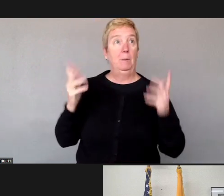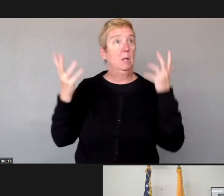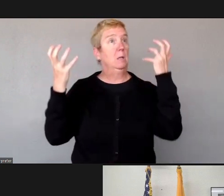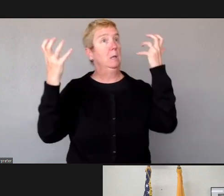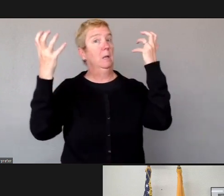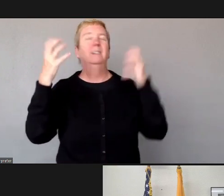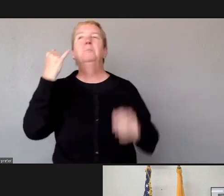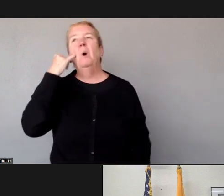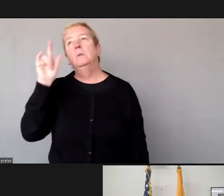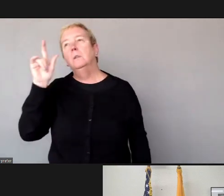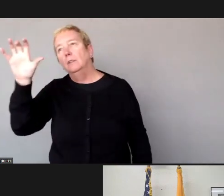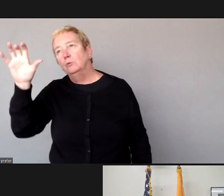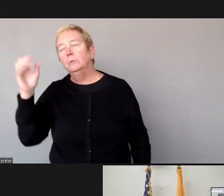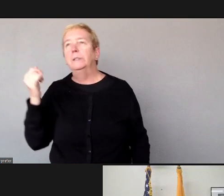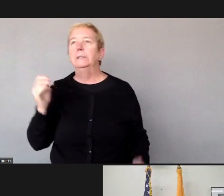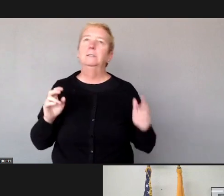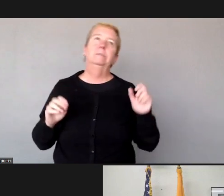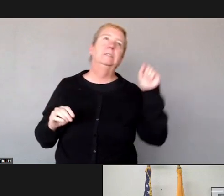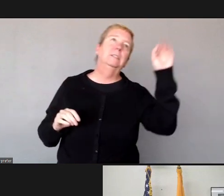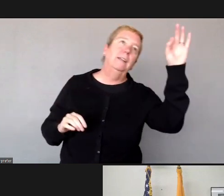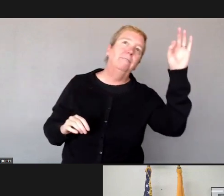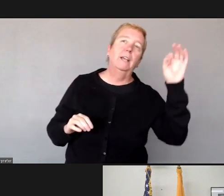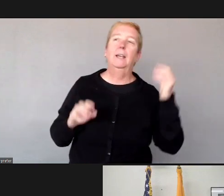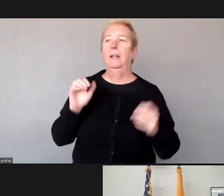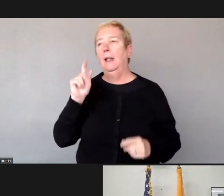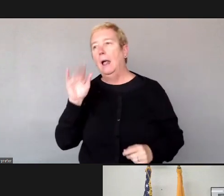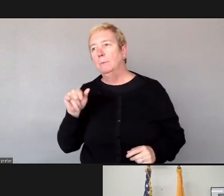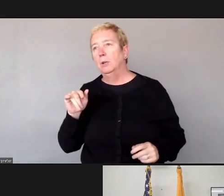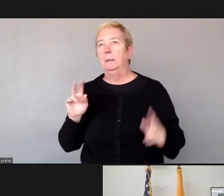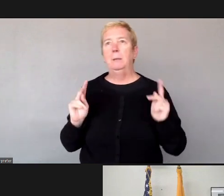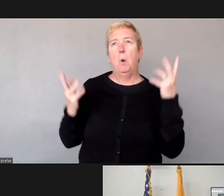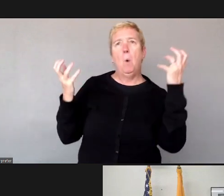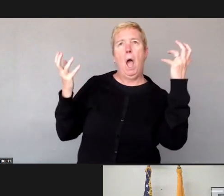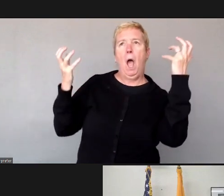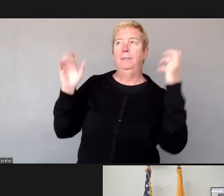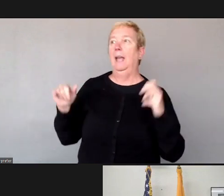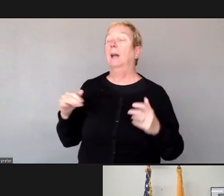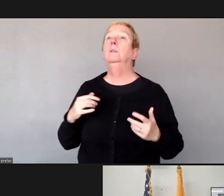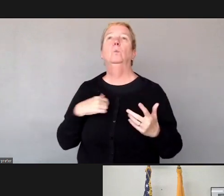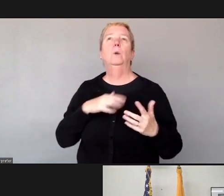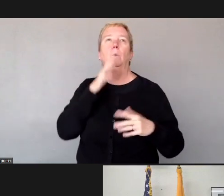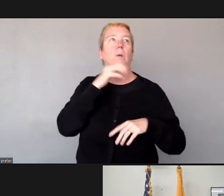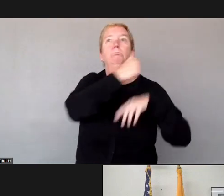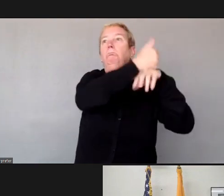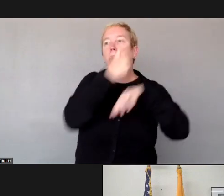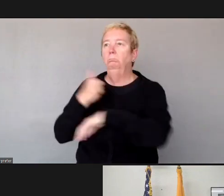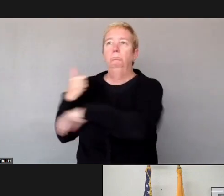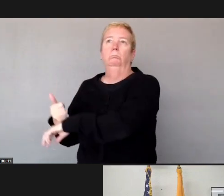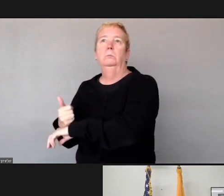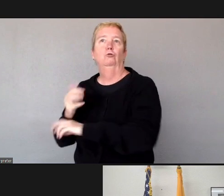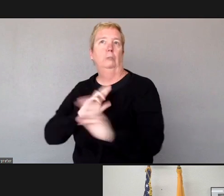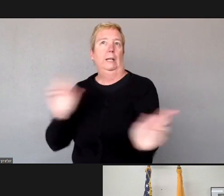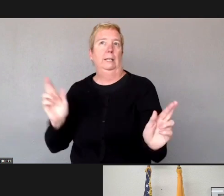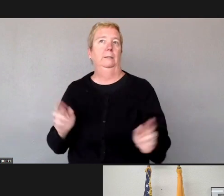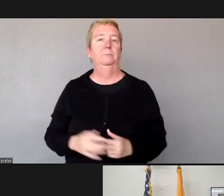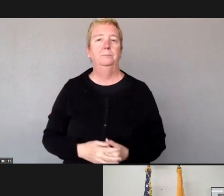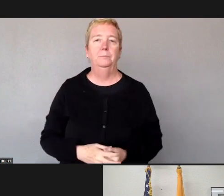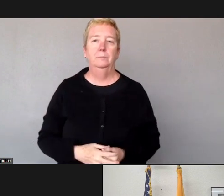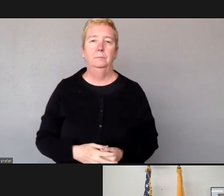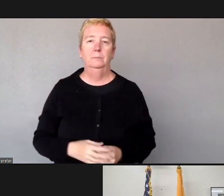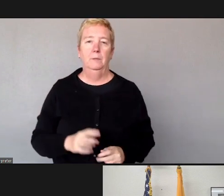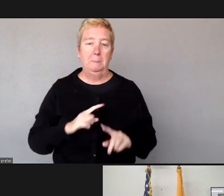Las Cruces, Santa Fe, Albuquerque, we'll set those up, additional sites. But